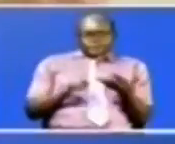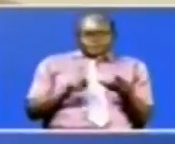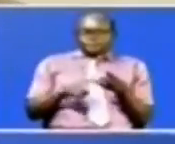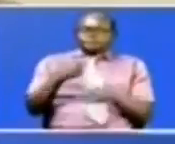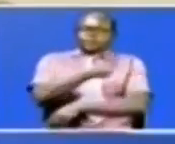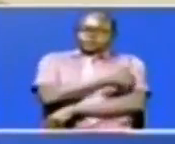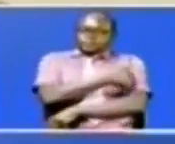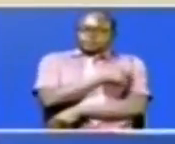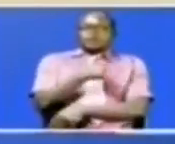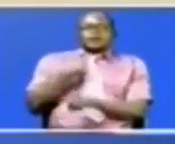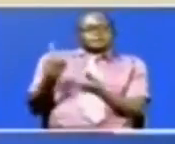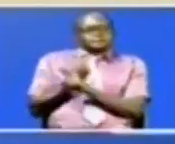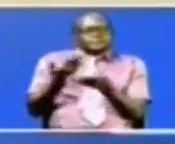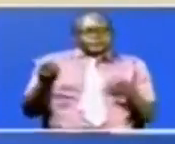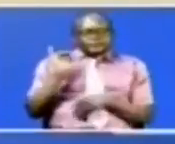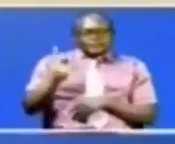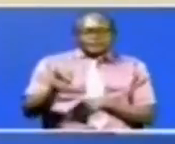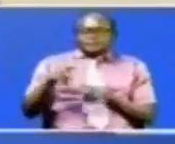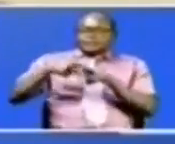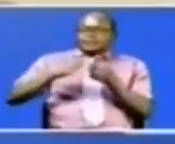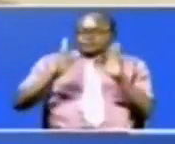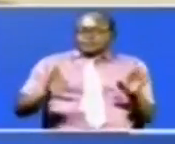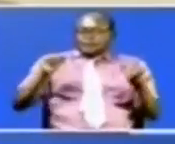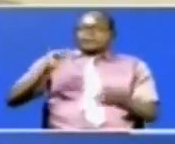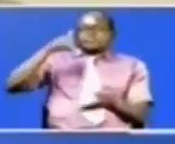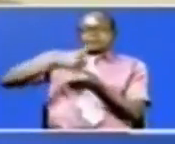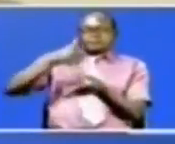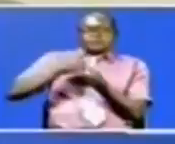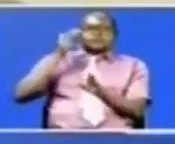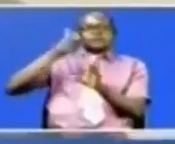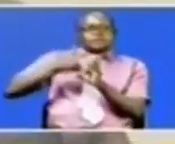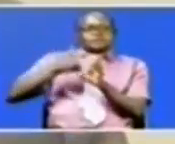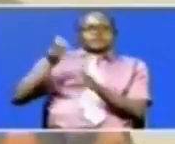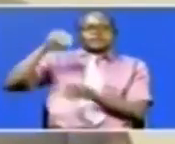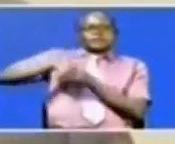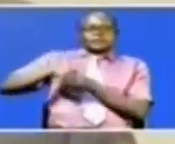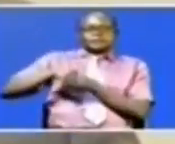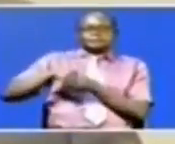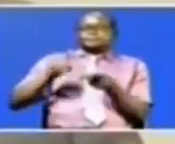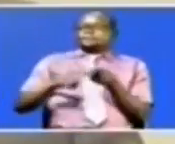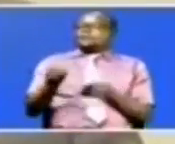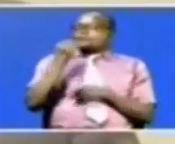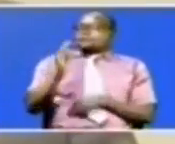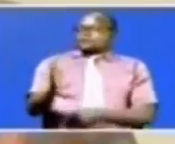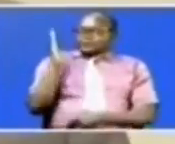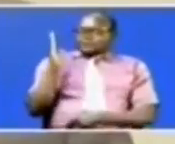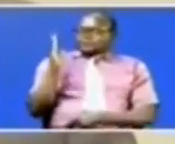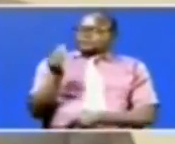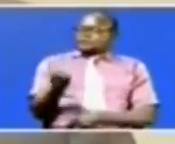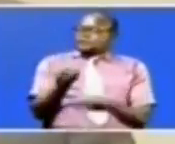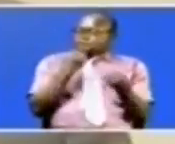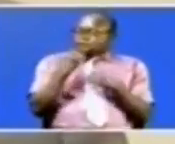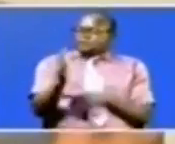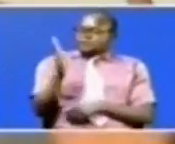have all sorts of things that engineers can participate. We talk of food security. Food